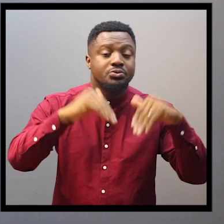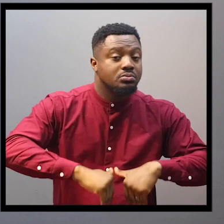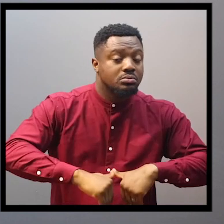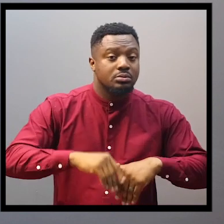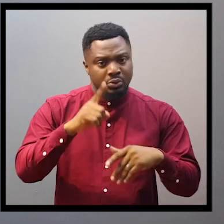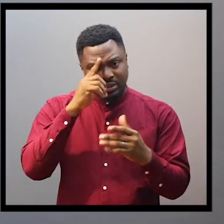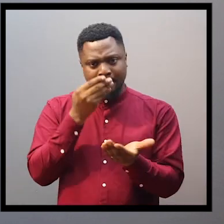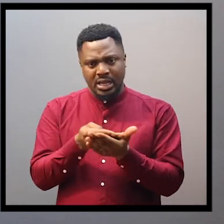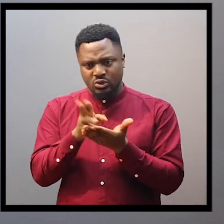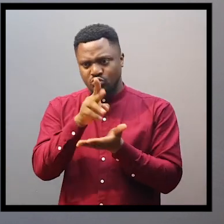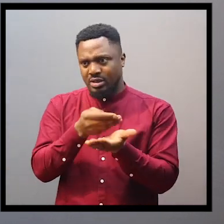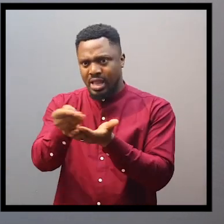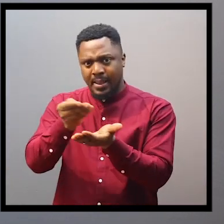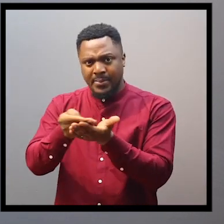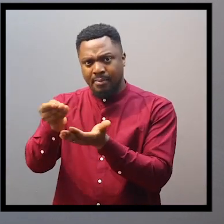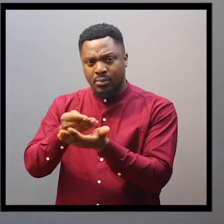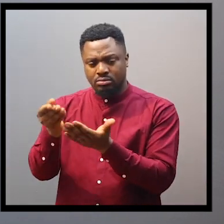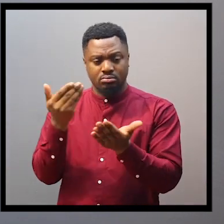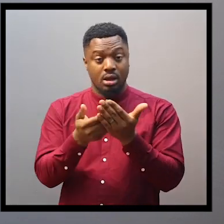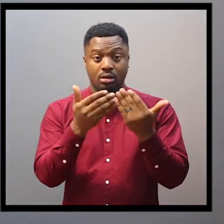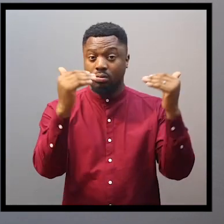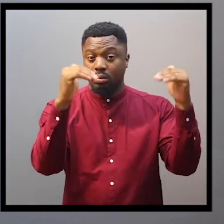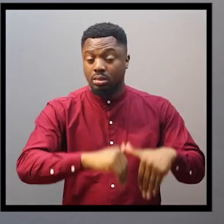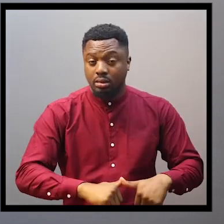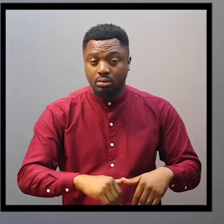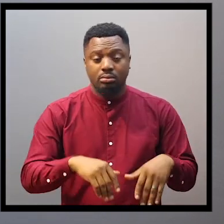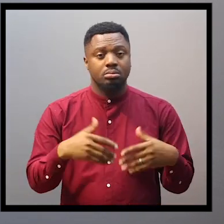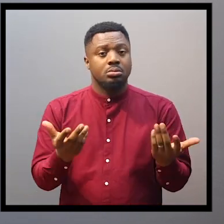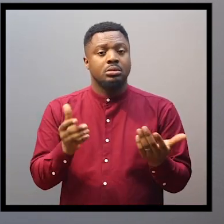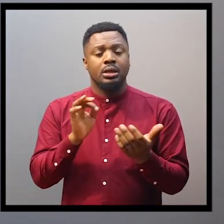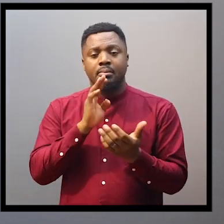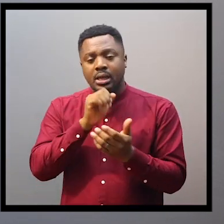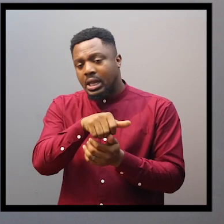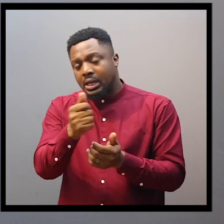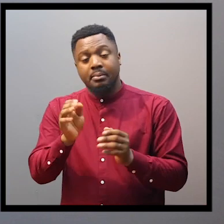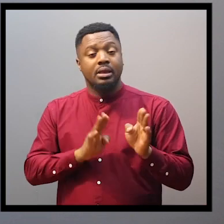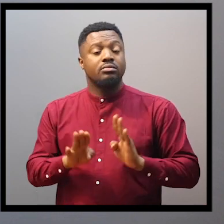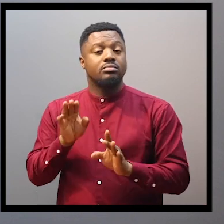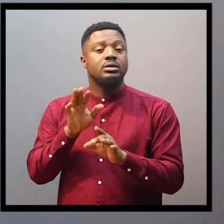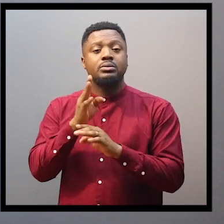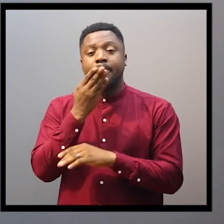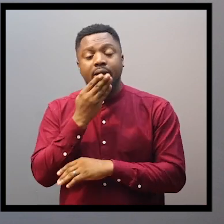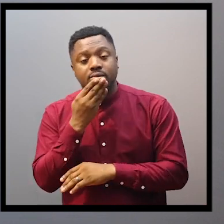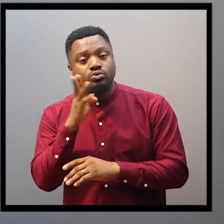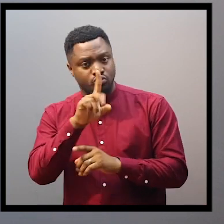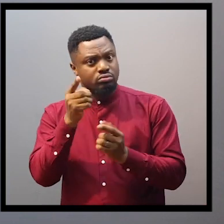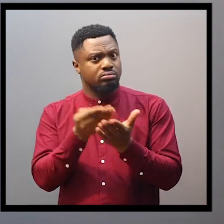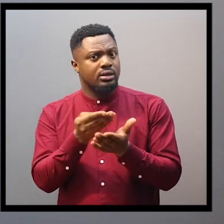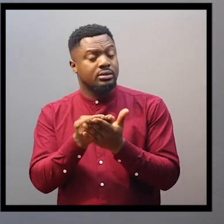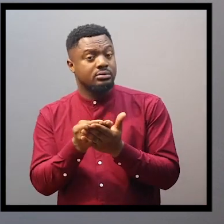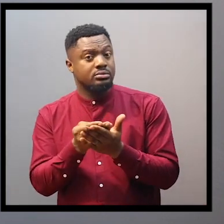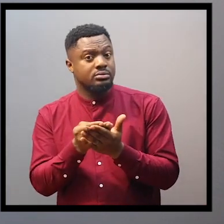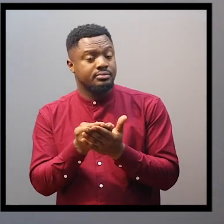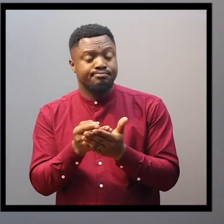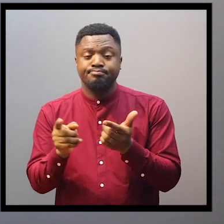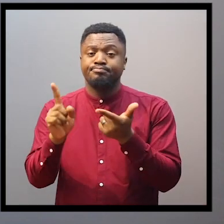spend a lot of money in getting and using the substance or on the specific behaviors like betting.